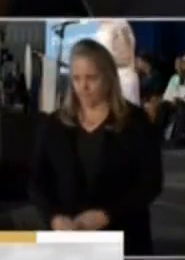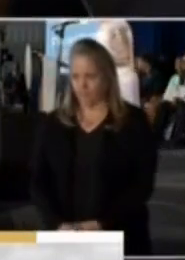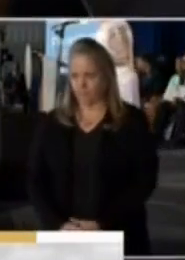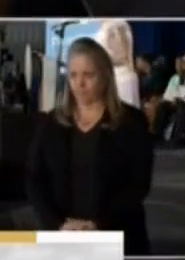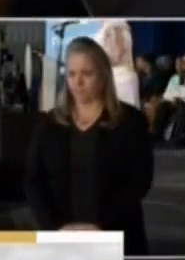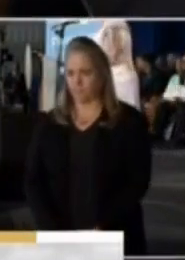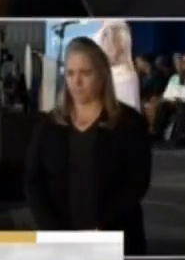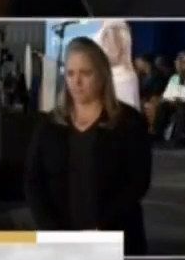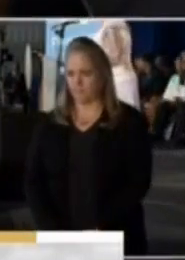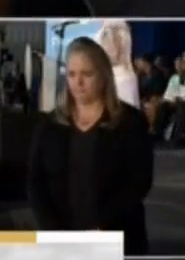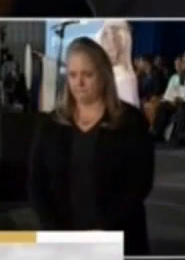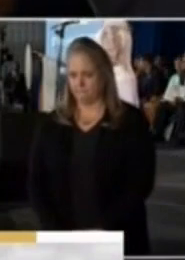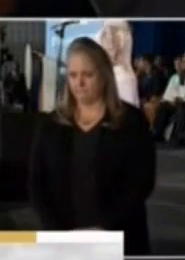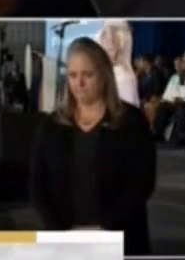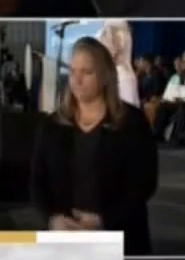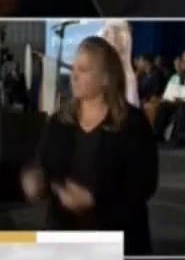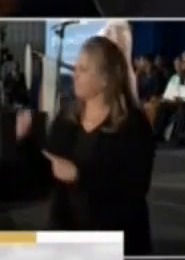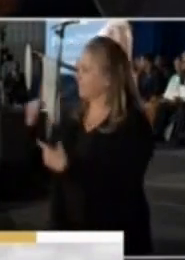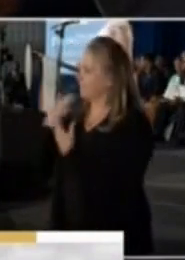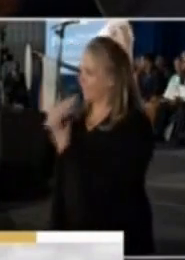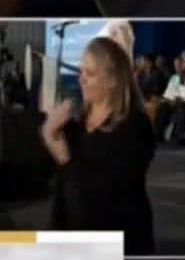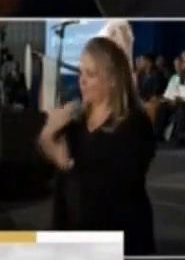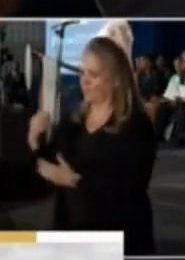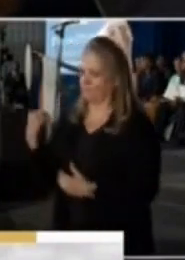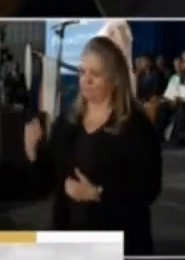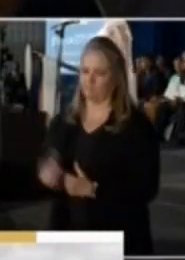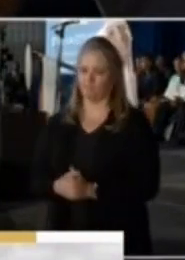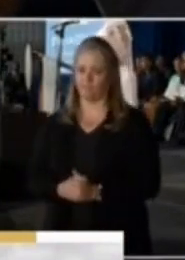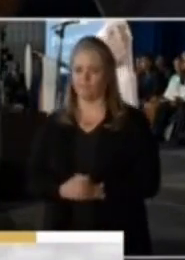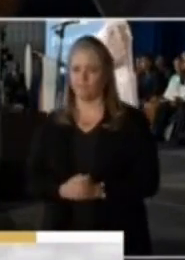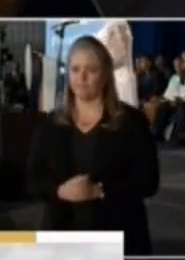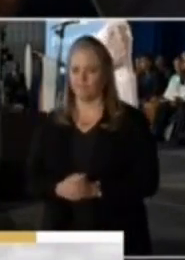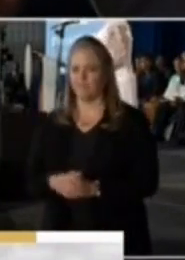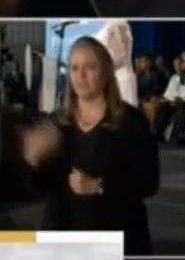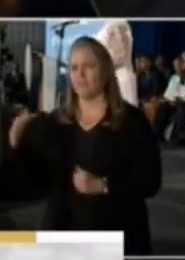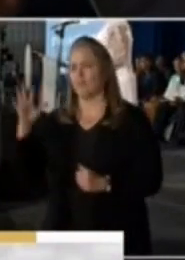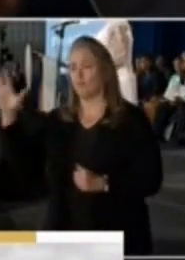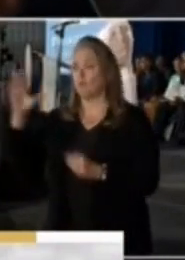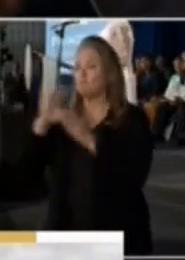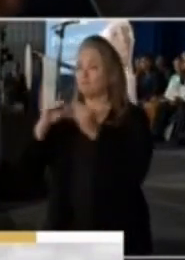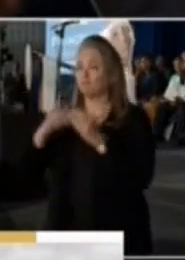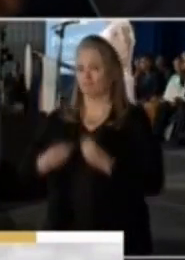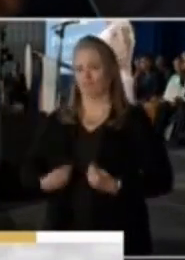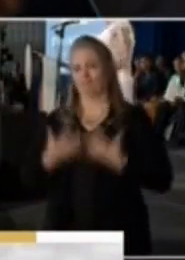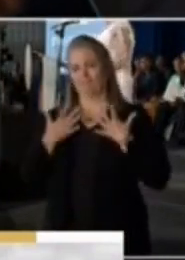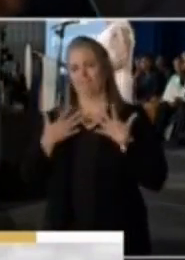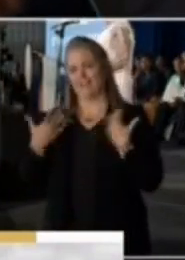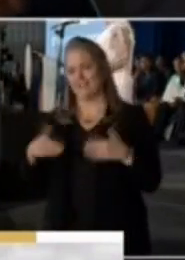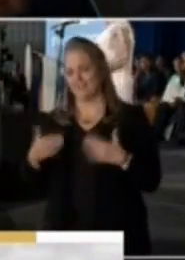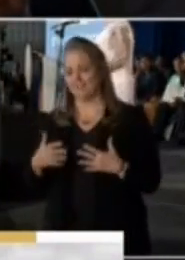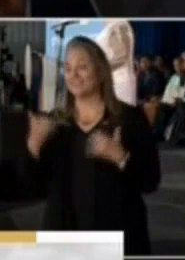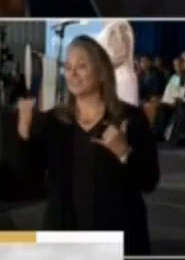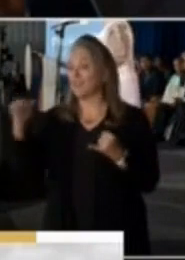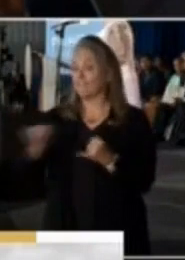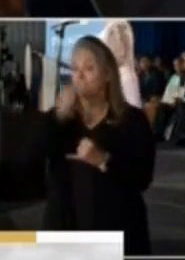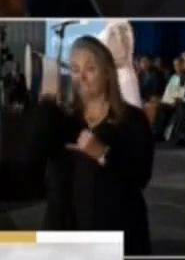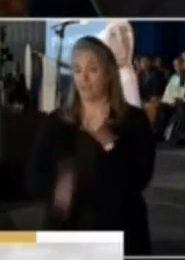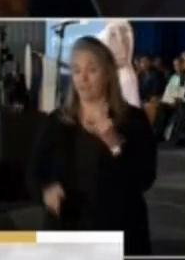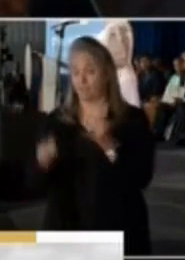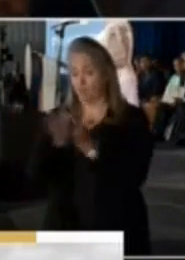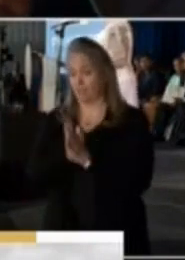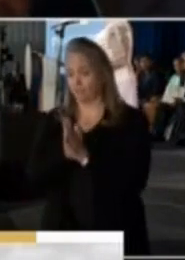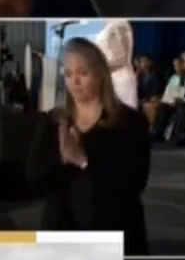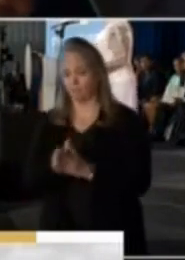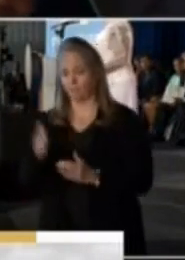Thank you, Major Dickinson, for your inspiring words. For our closing benediction, please welcome Pastor